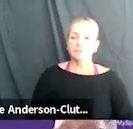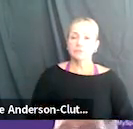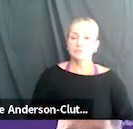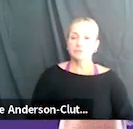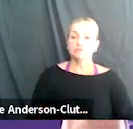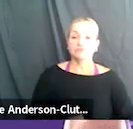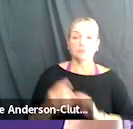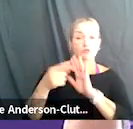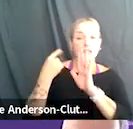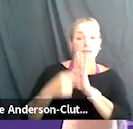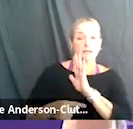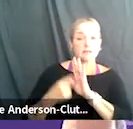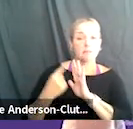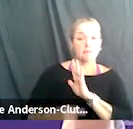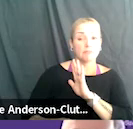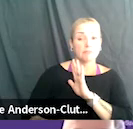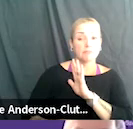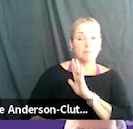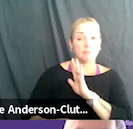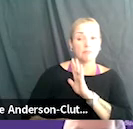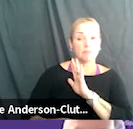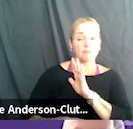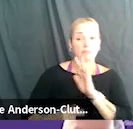Criticisms, concerns?